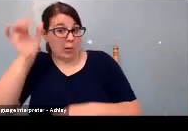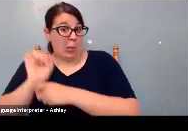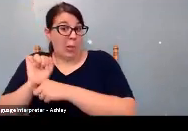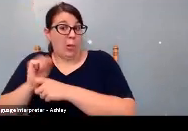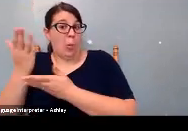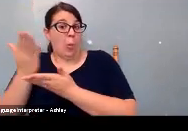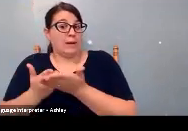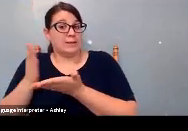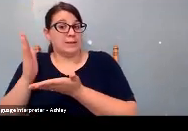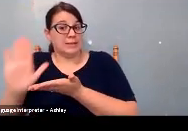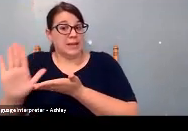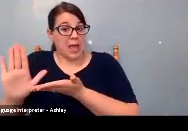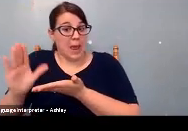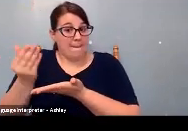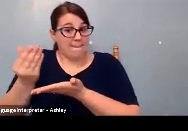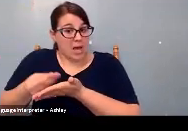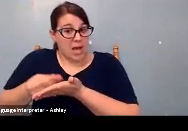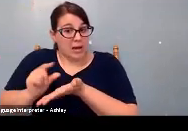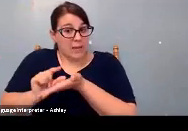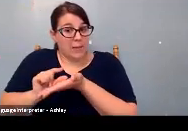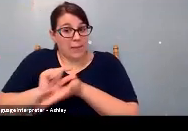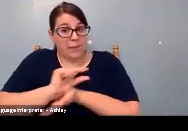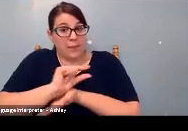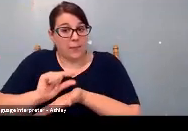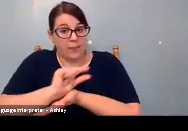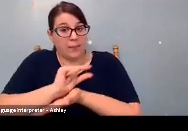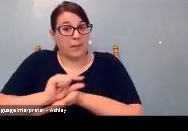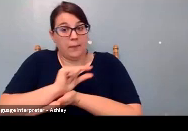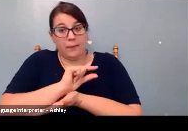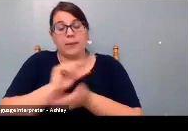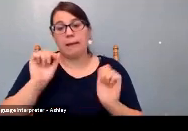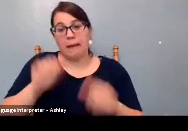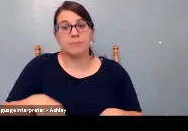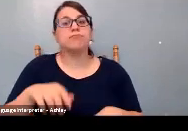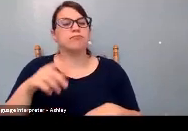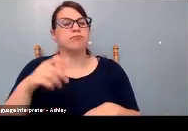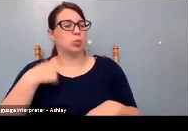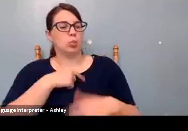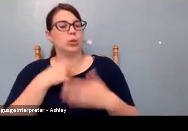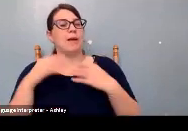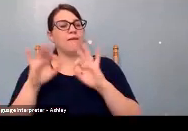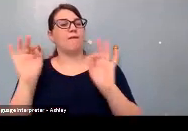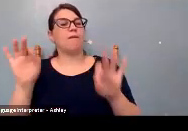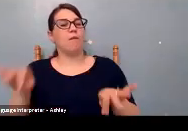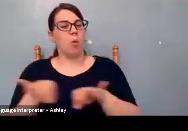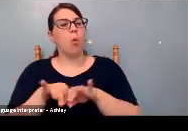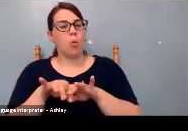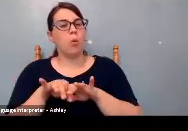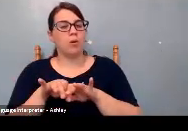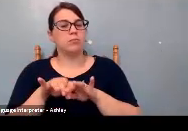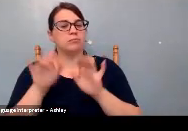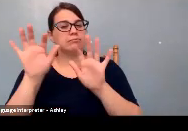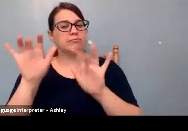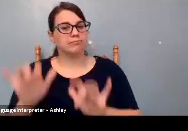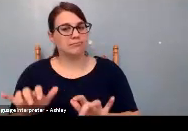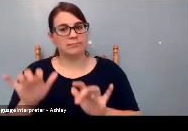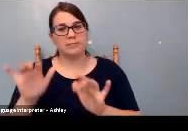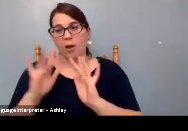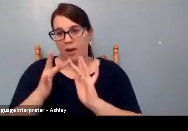Manager has the forms to set this up. Of course, you can always send me an email and I can send the form to you as well.